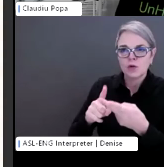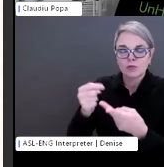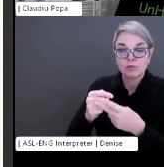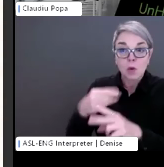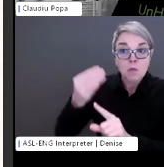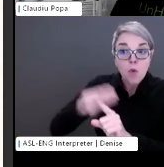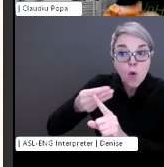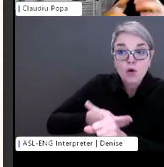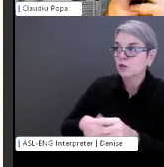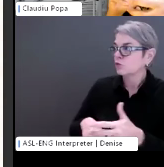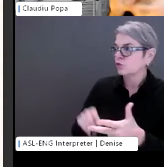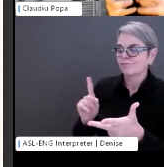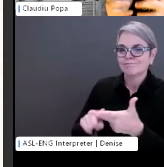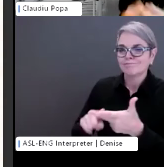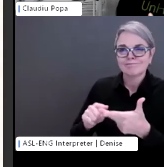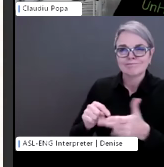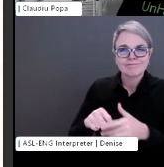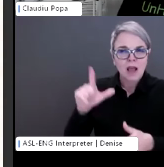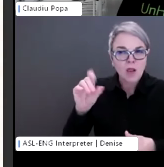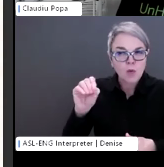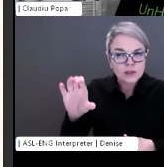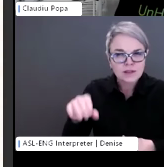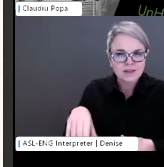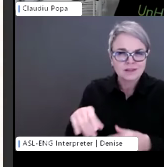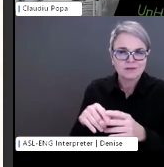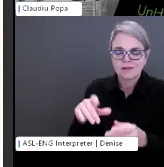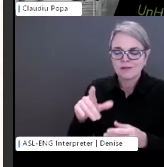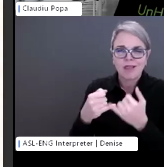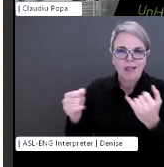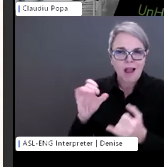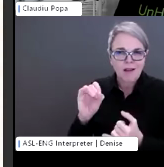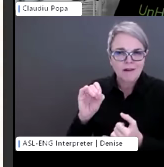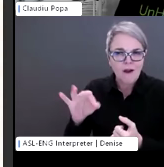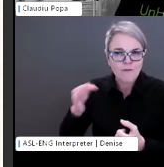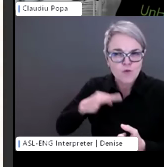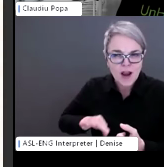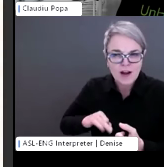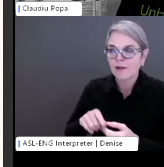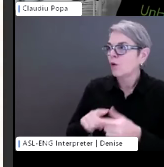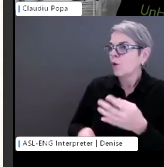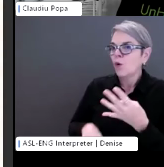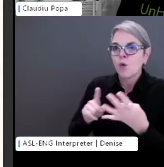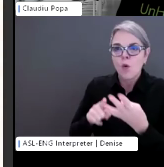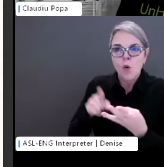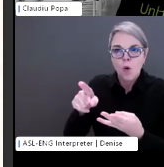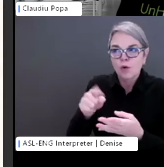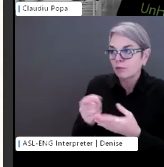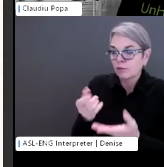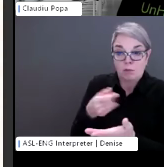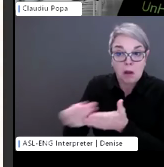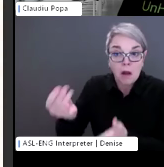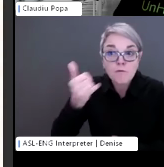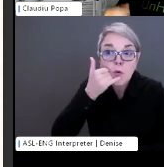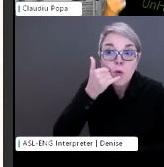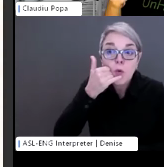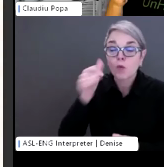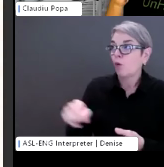and switch a payment plan with your utility company. So depending